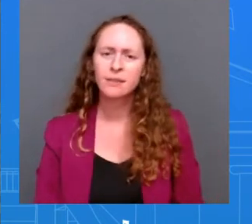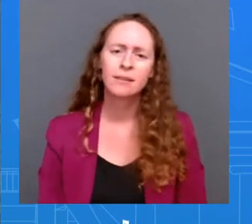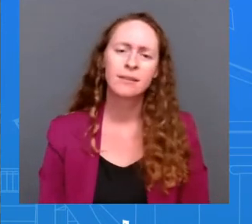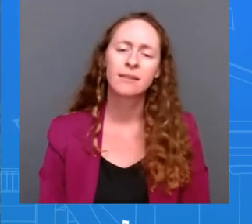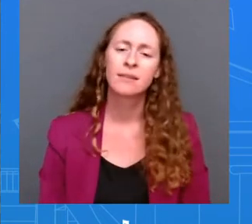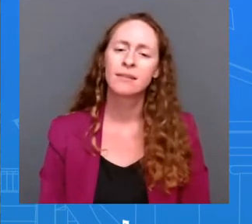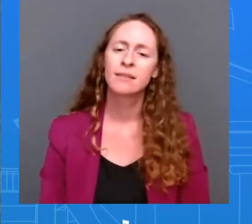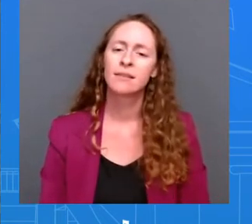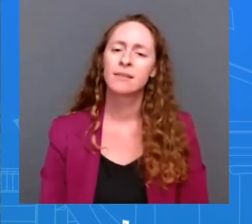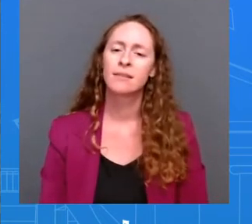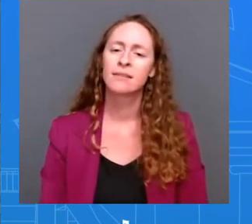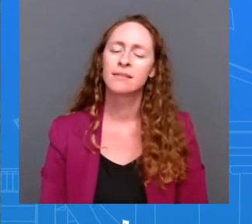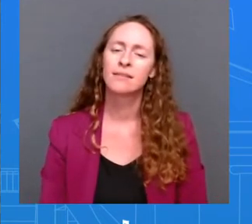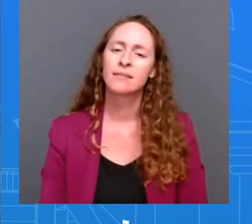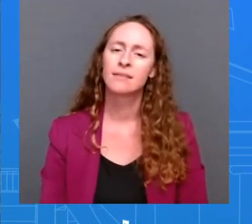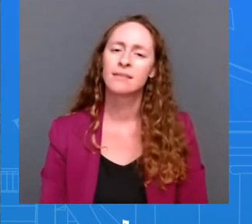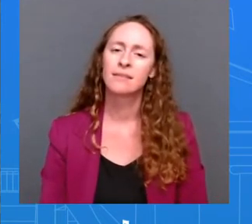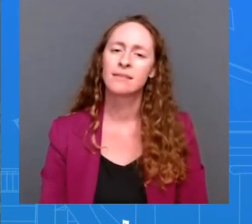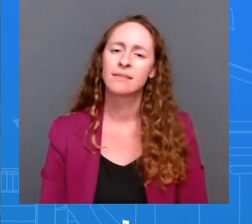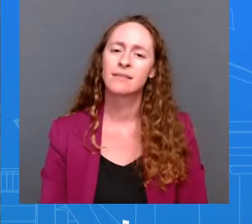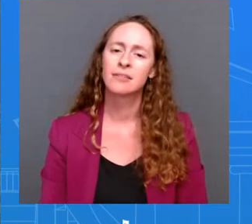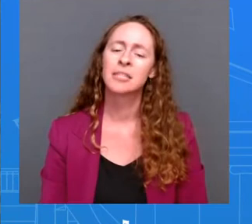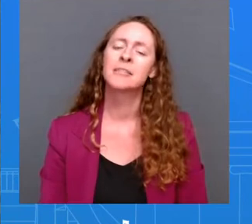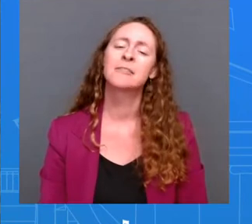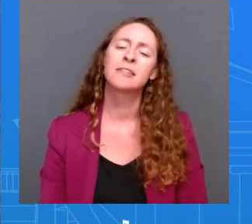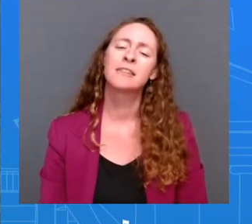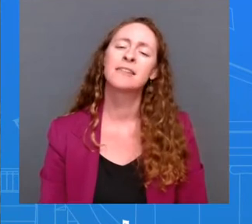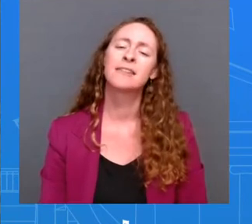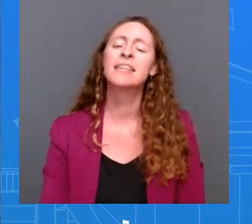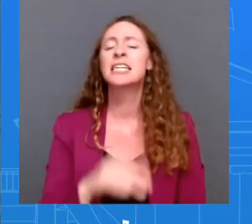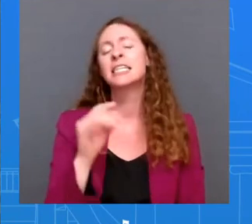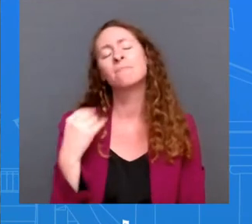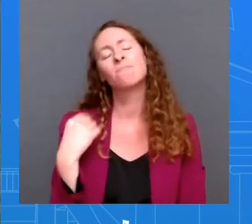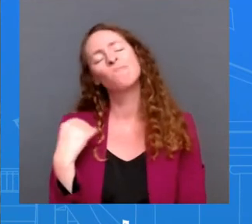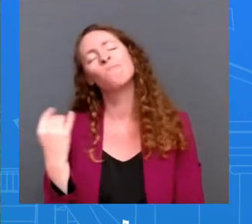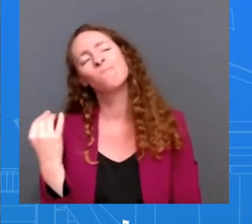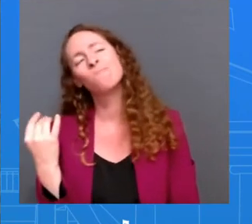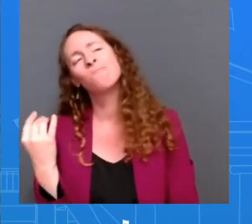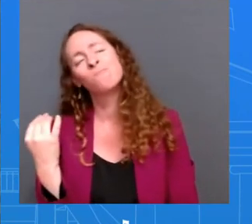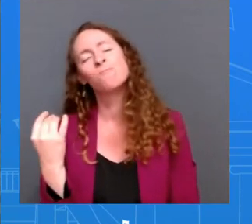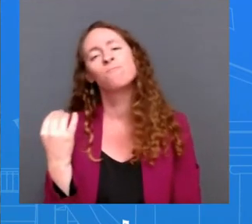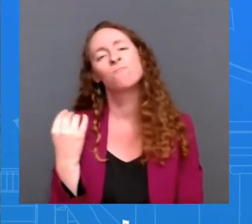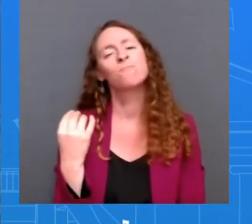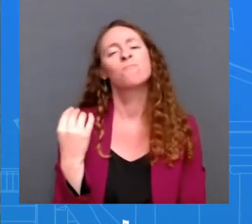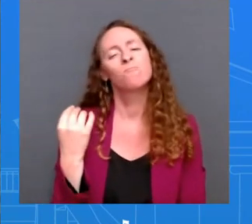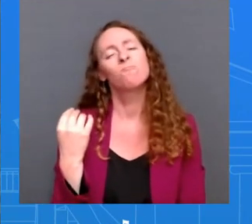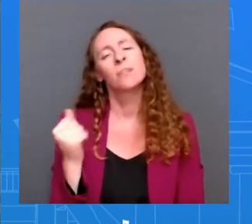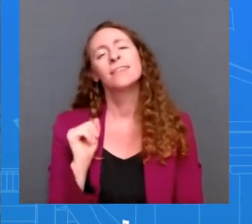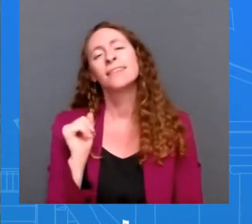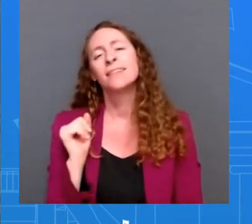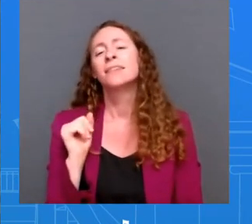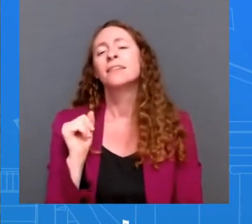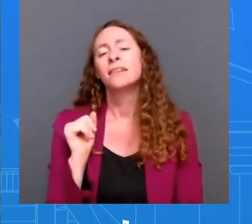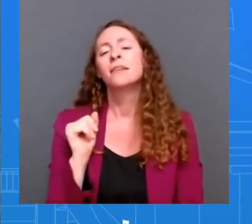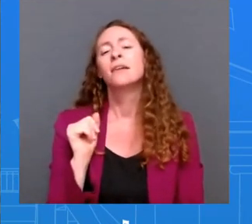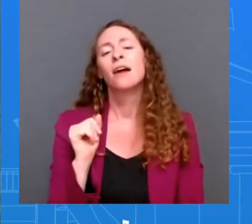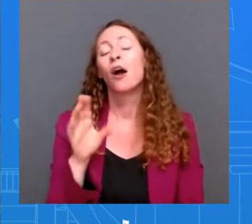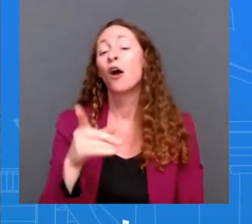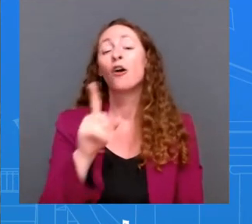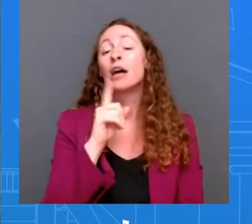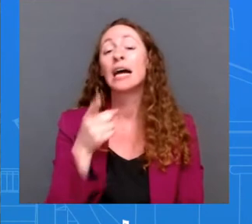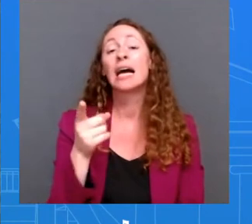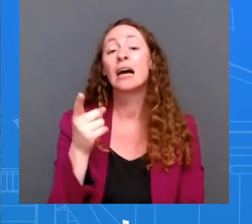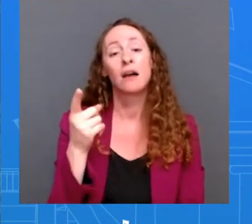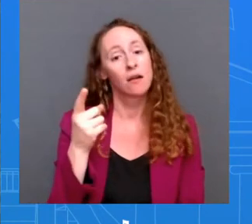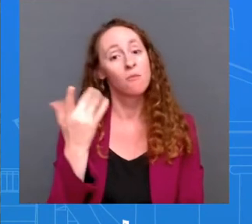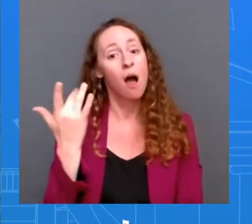And I'm going to answer it this way because this goes to why this has come up, which is the speaker going to Taiwan. You